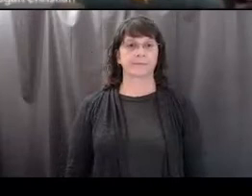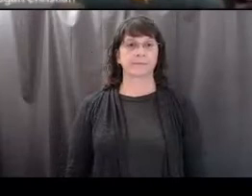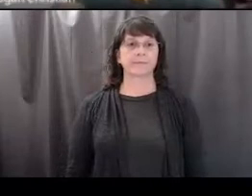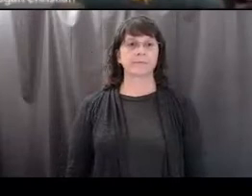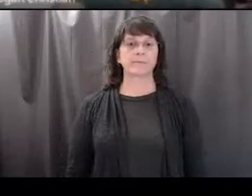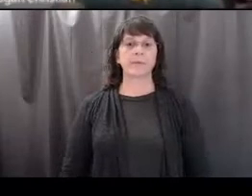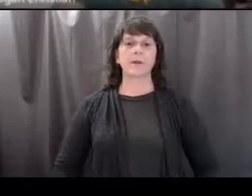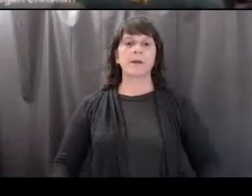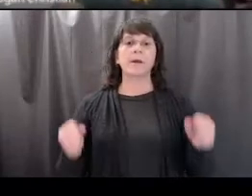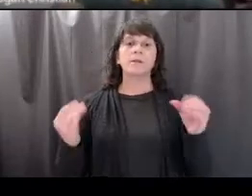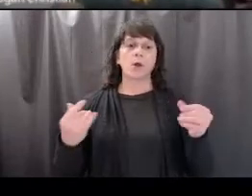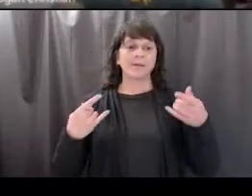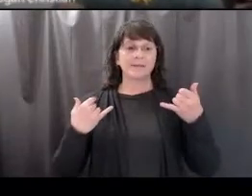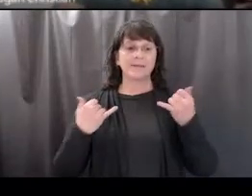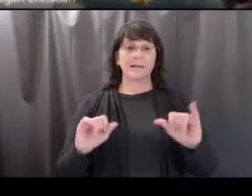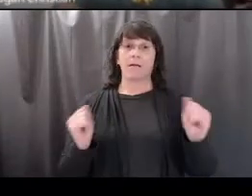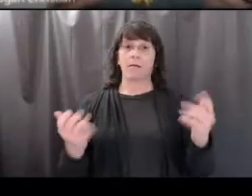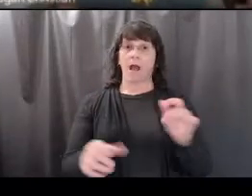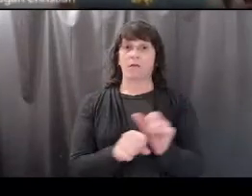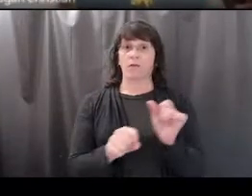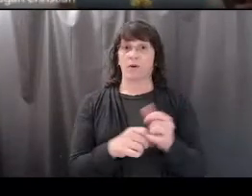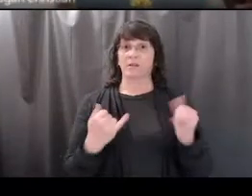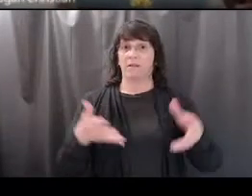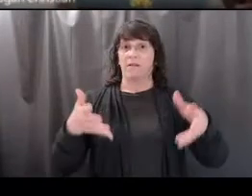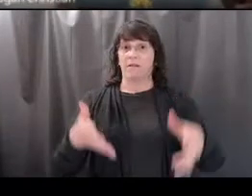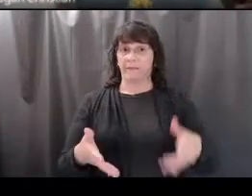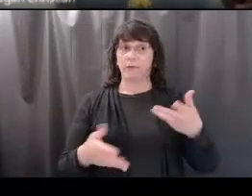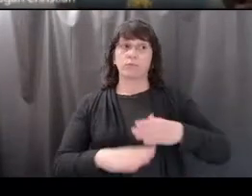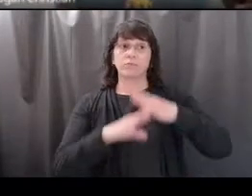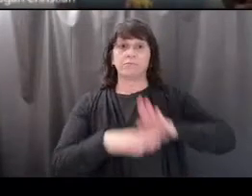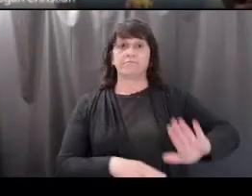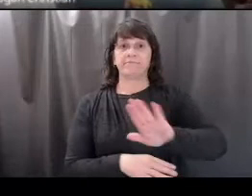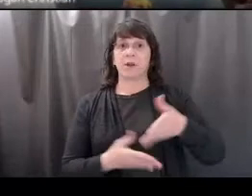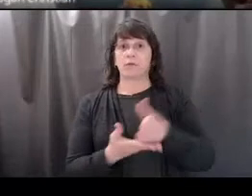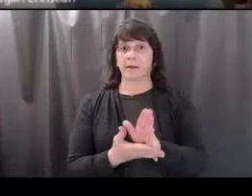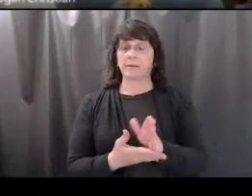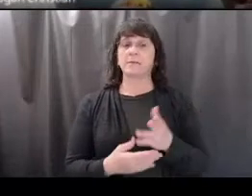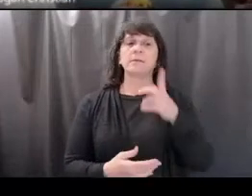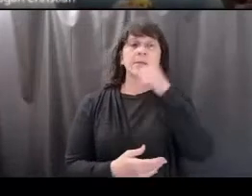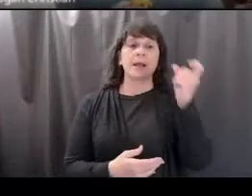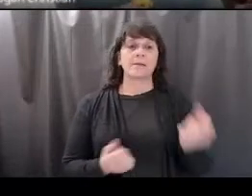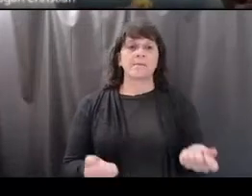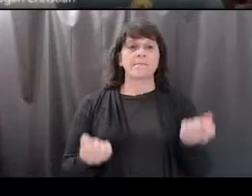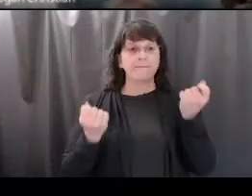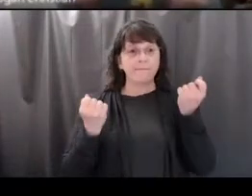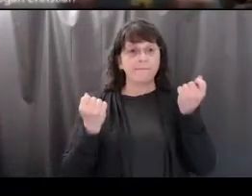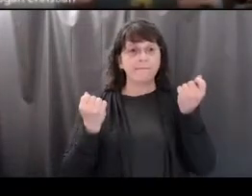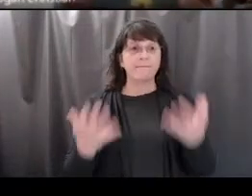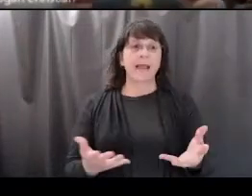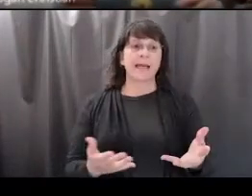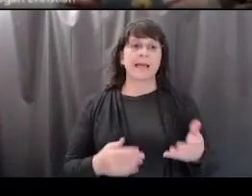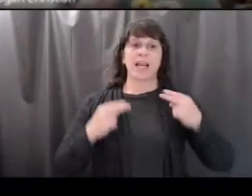So there is still considerable work to be done to protect tribal fishing rights along the Columbia River because there are many anthropogenic, which